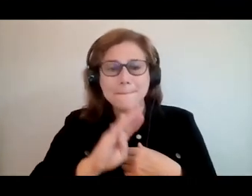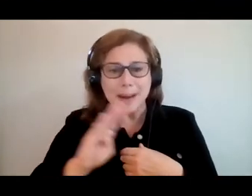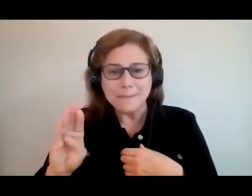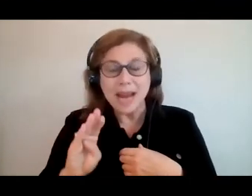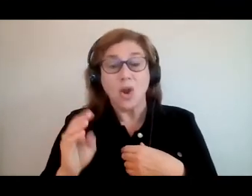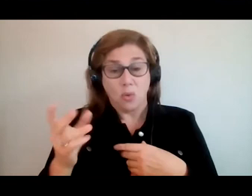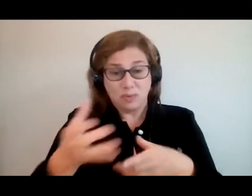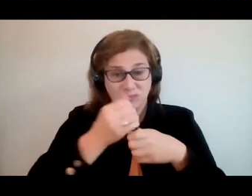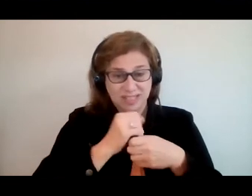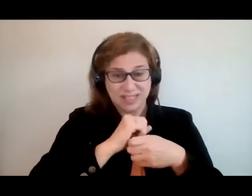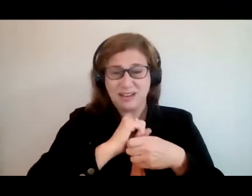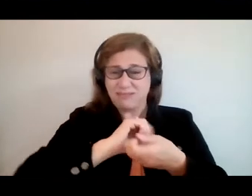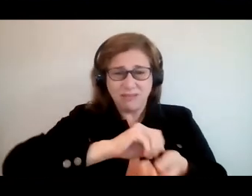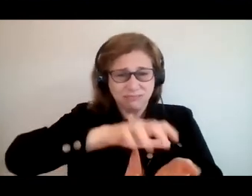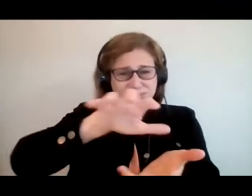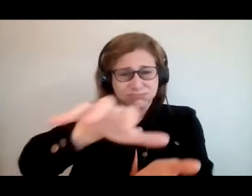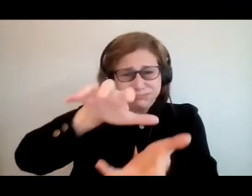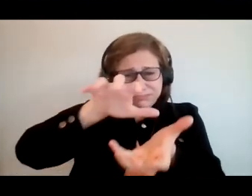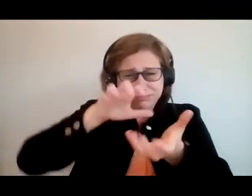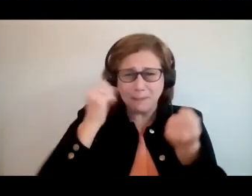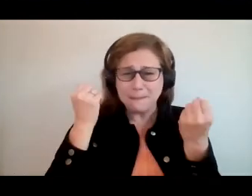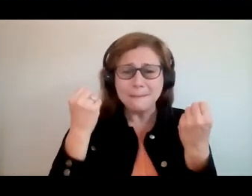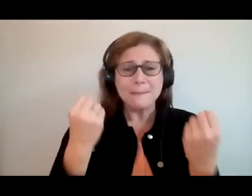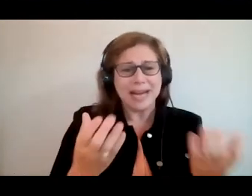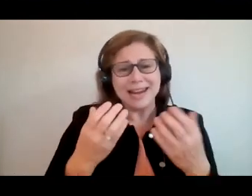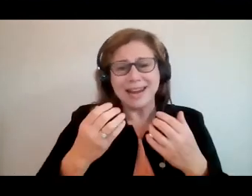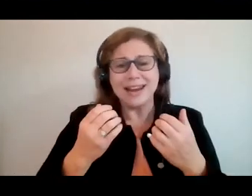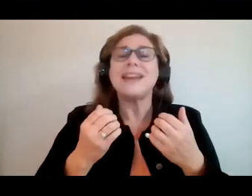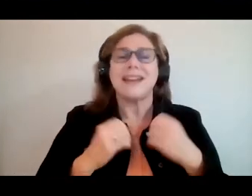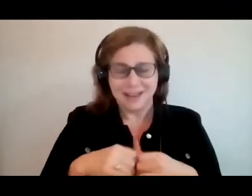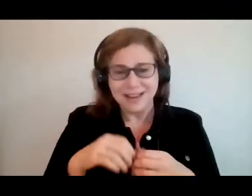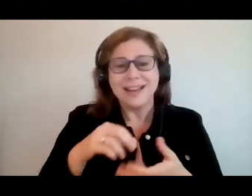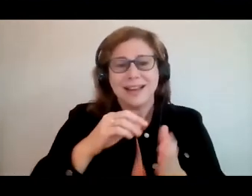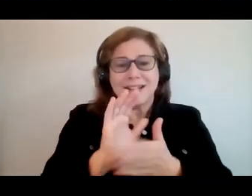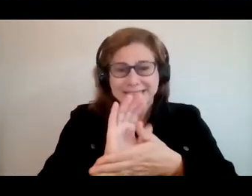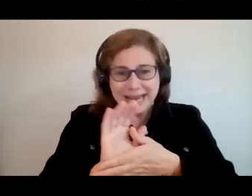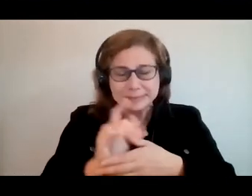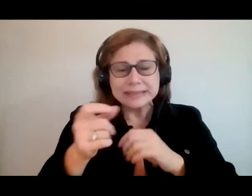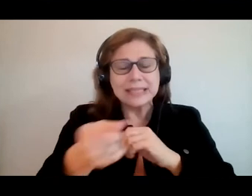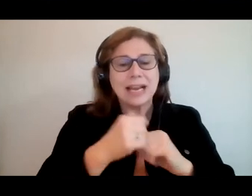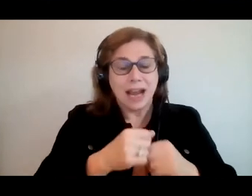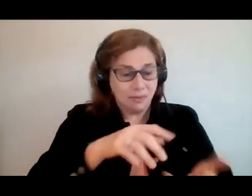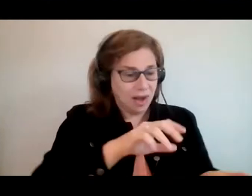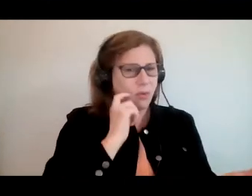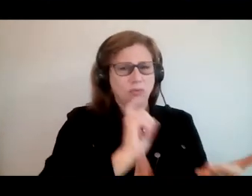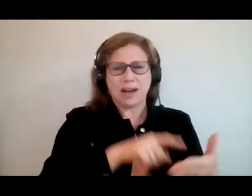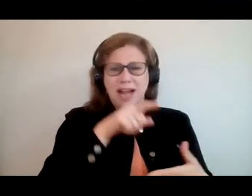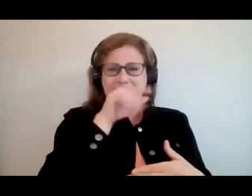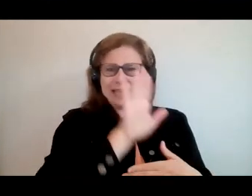And when Marquise popped up on the screen, you know, I very quickly recognized him as a hugely